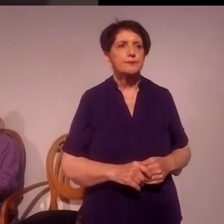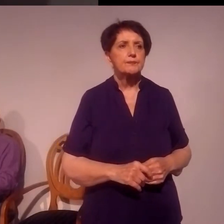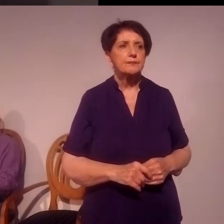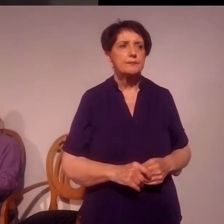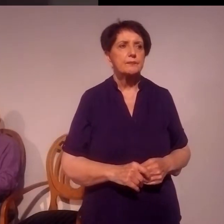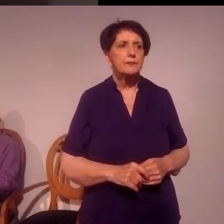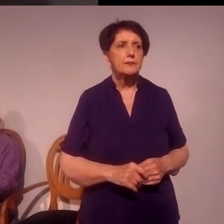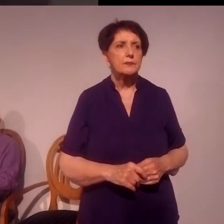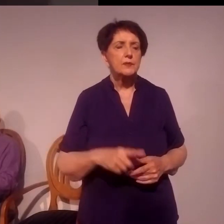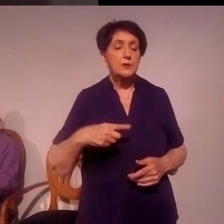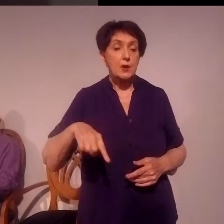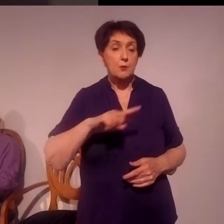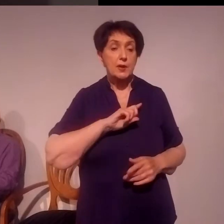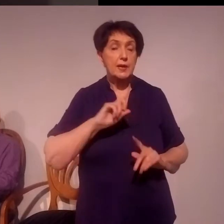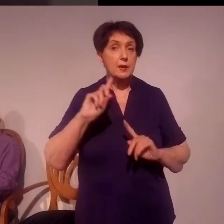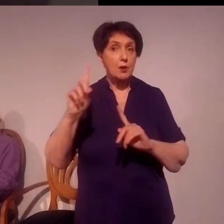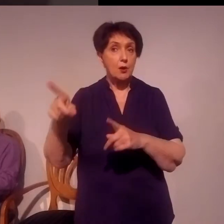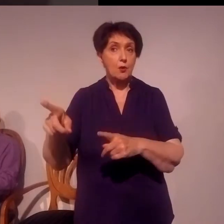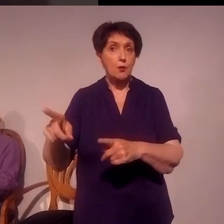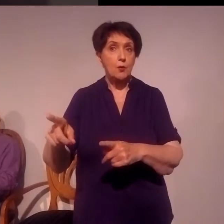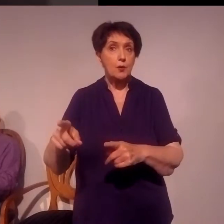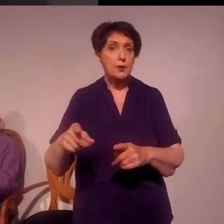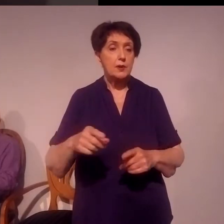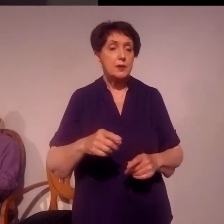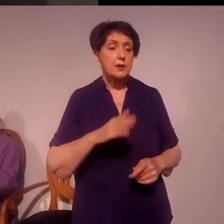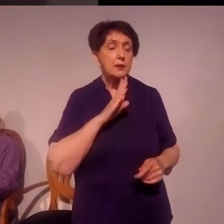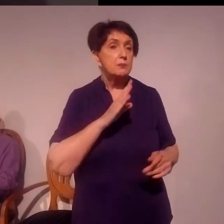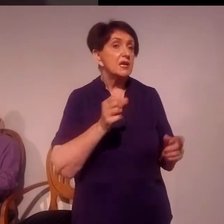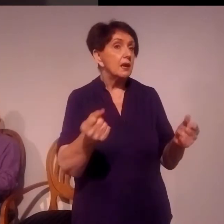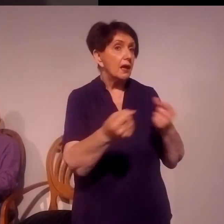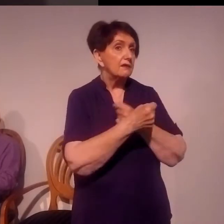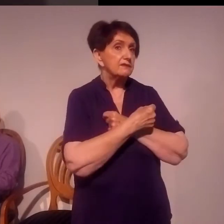that we may go and be love,